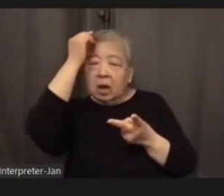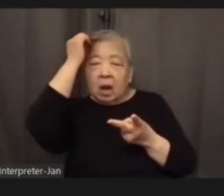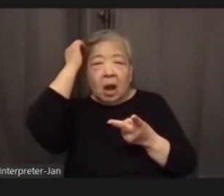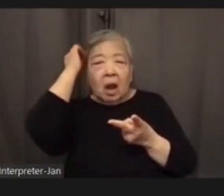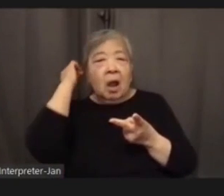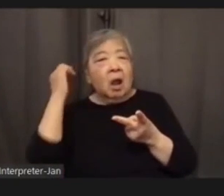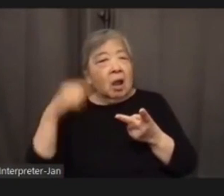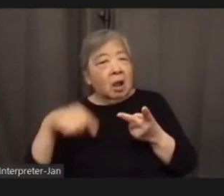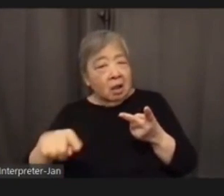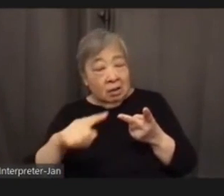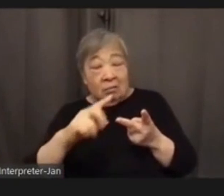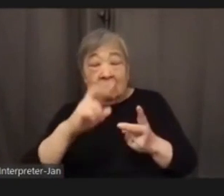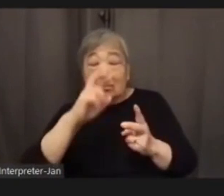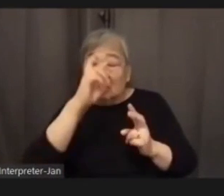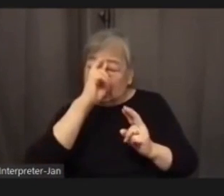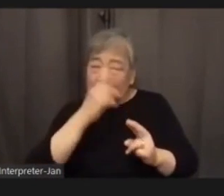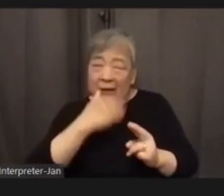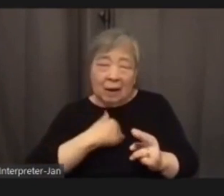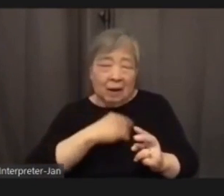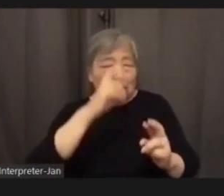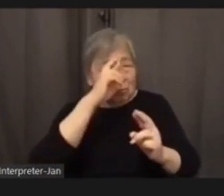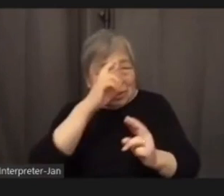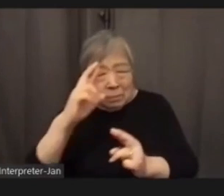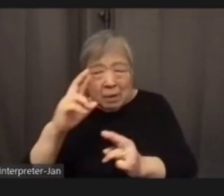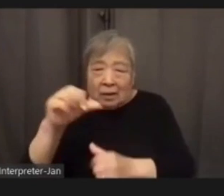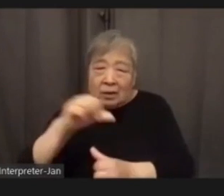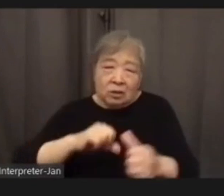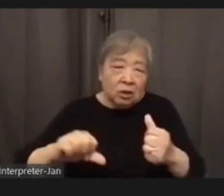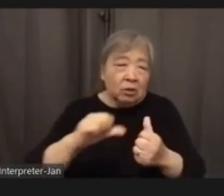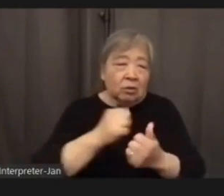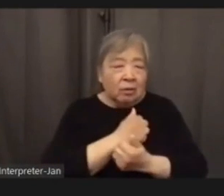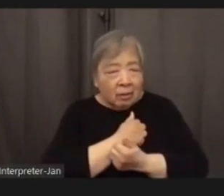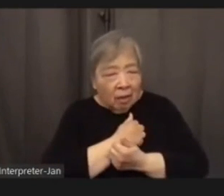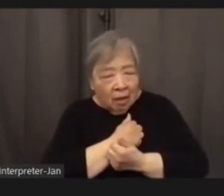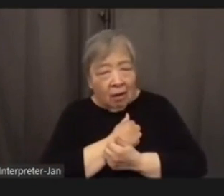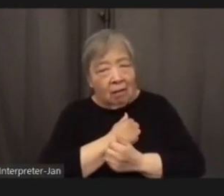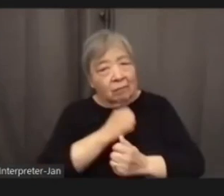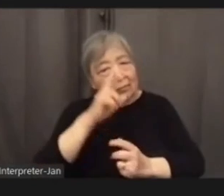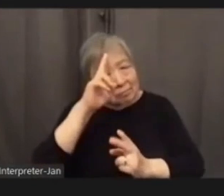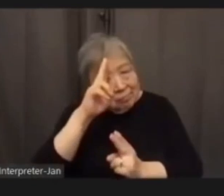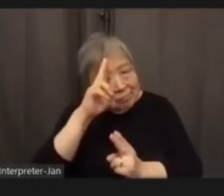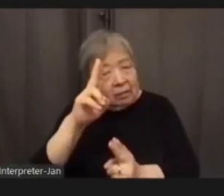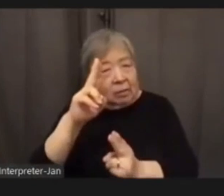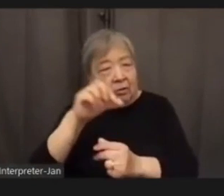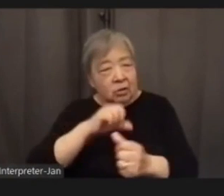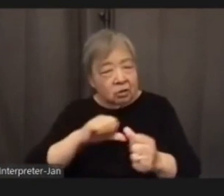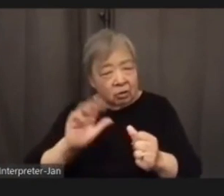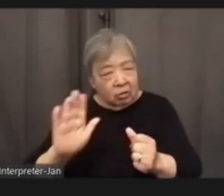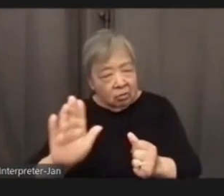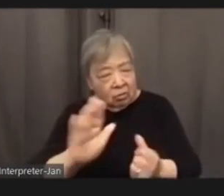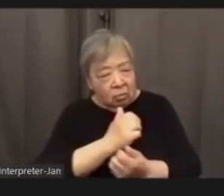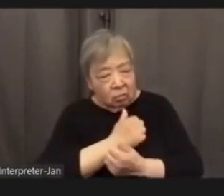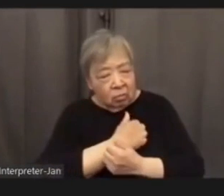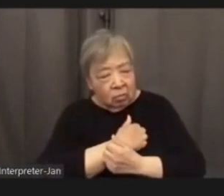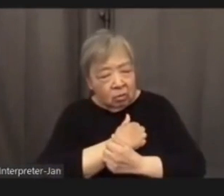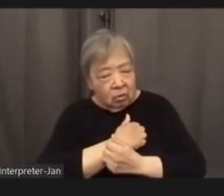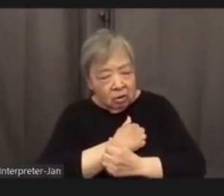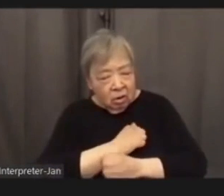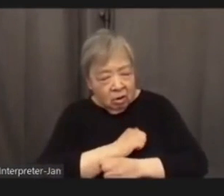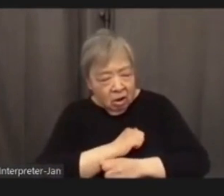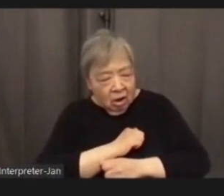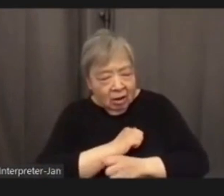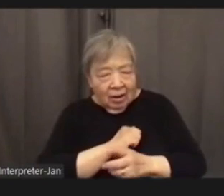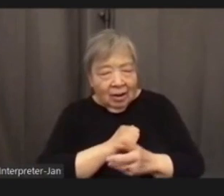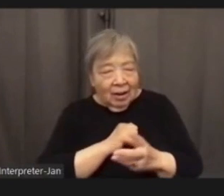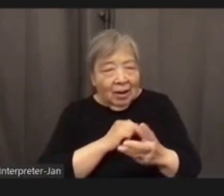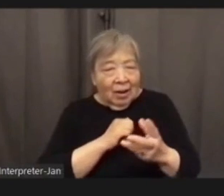there's a lot of respect and love and admiration for each other's work. And, you know, not everybody can